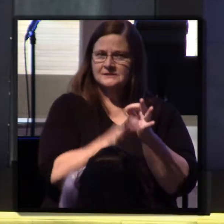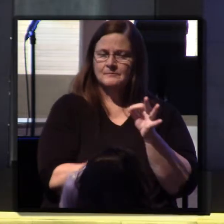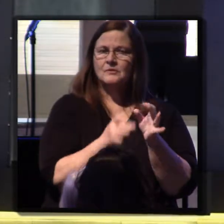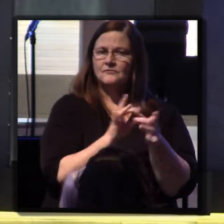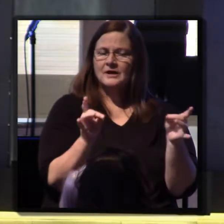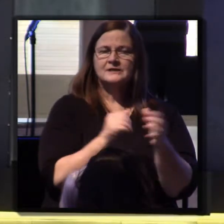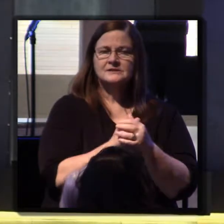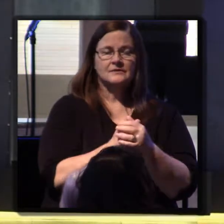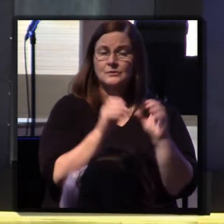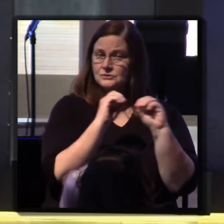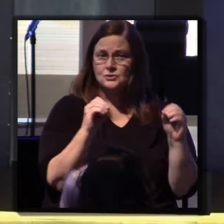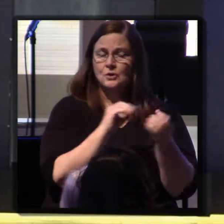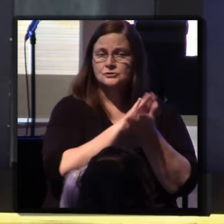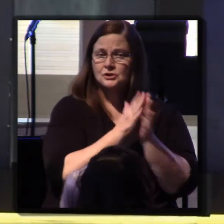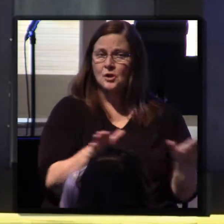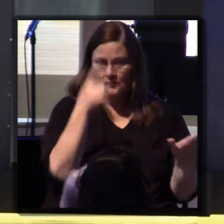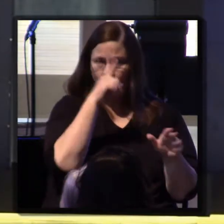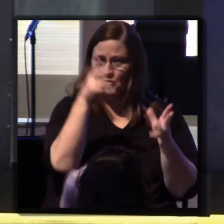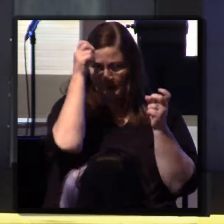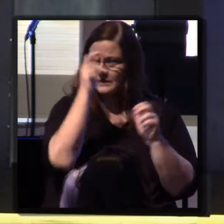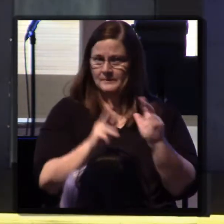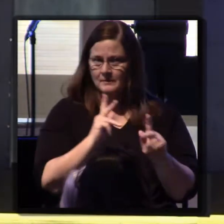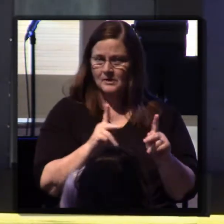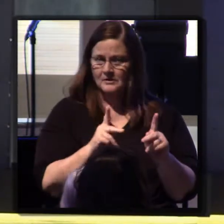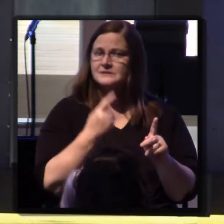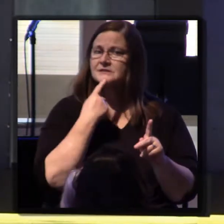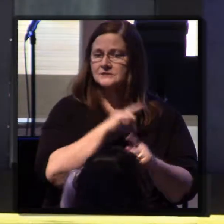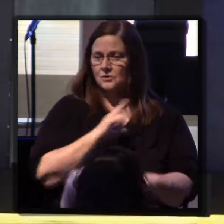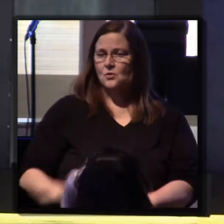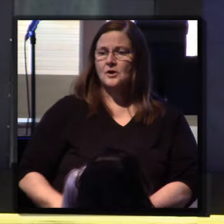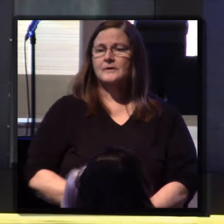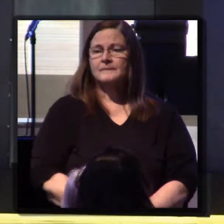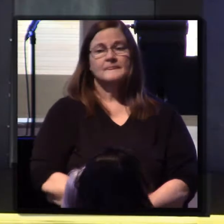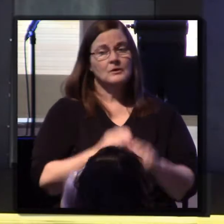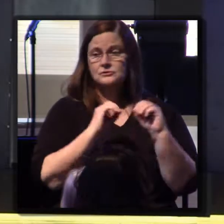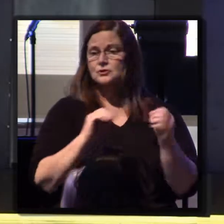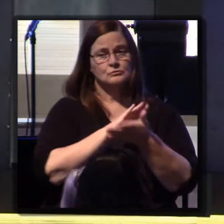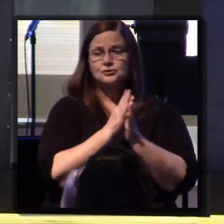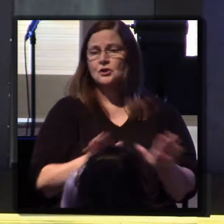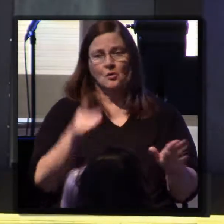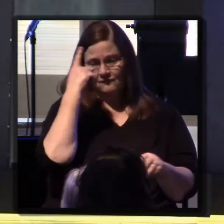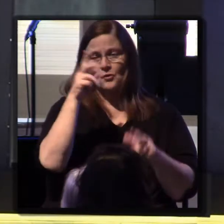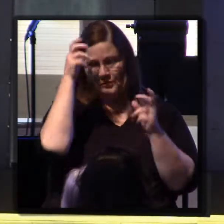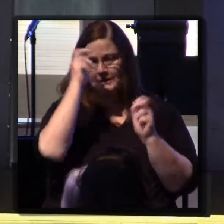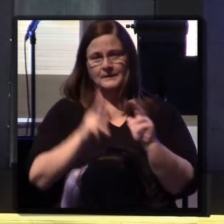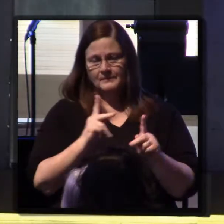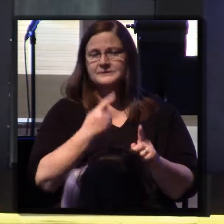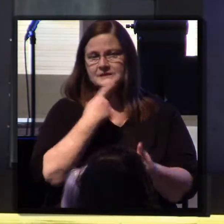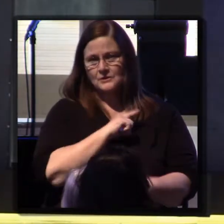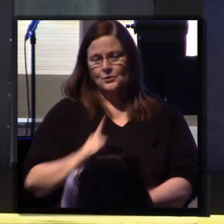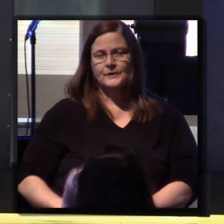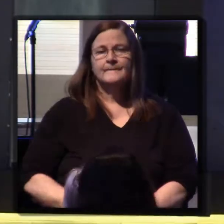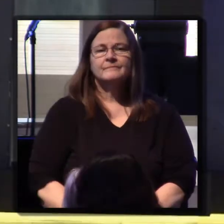verse 22, he says this very simple phrase, "There is no shalom for the wicked, says the